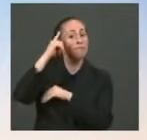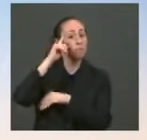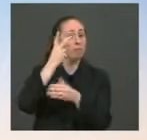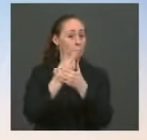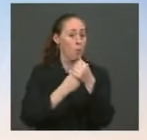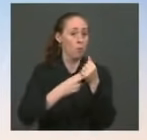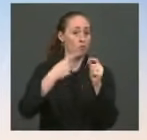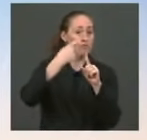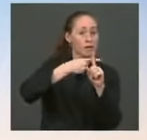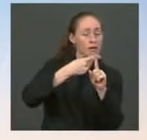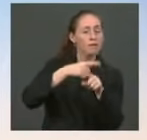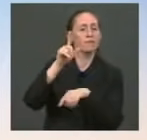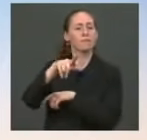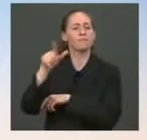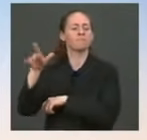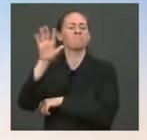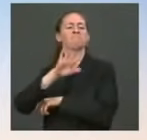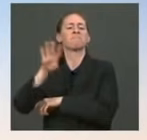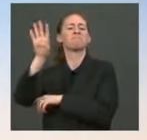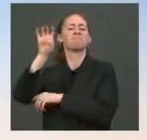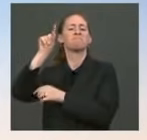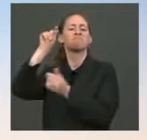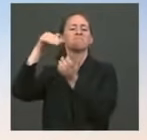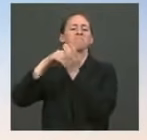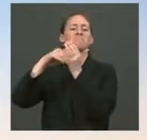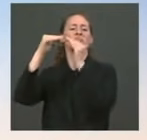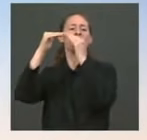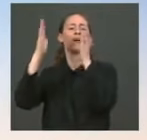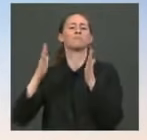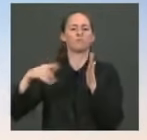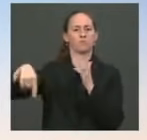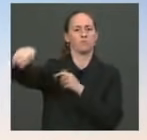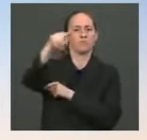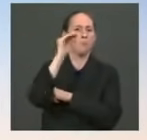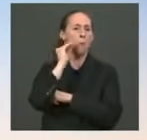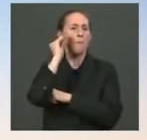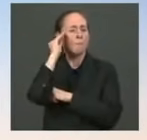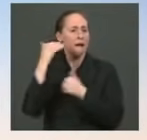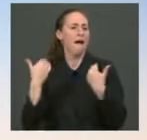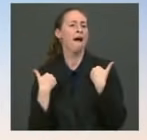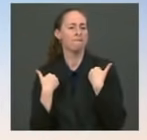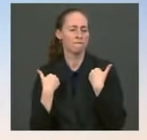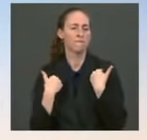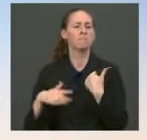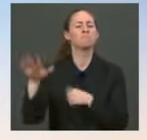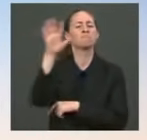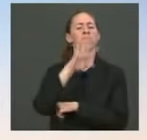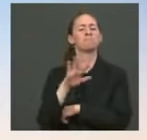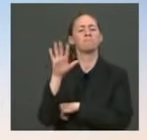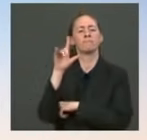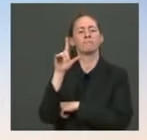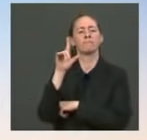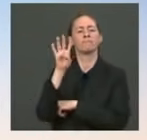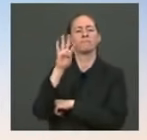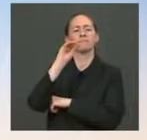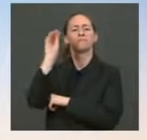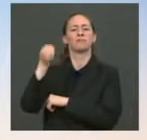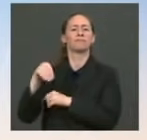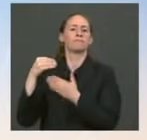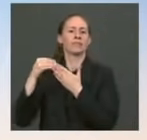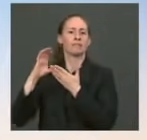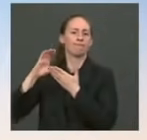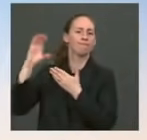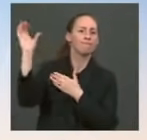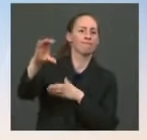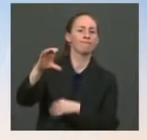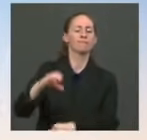were served in August, an increase of about 24% since July. Over $2.3 billion in rental assistance was distributed